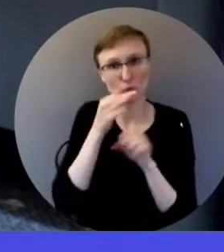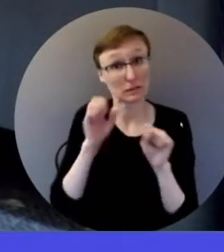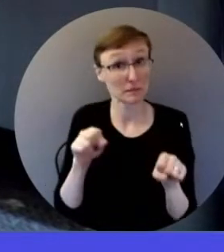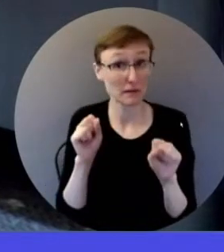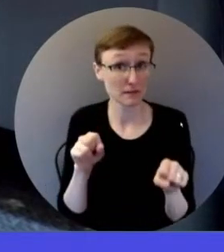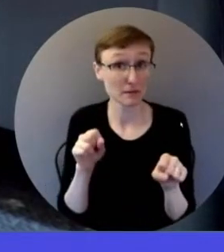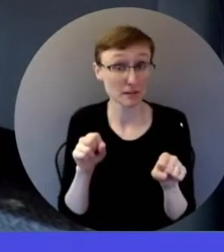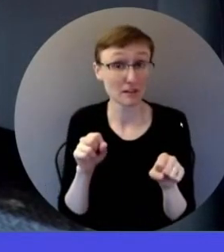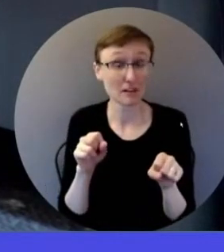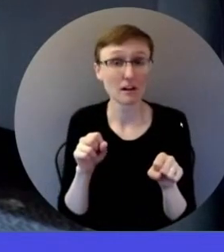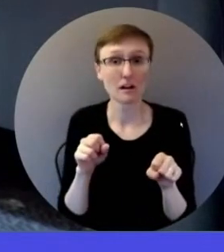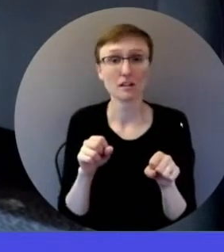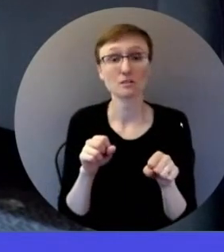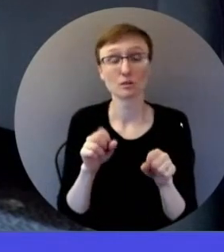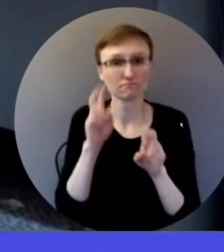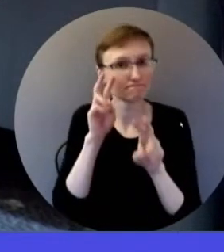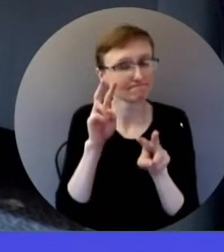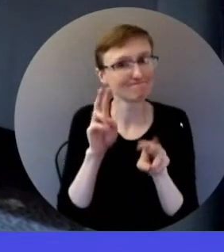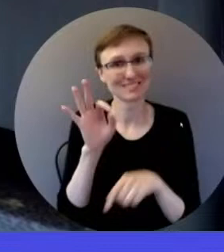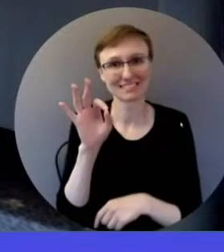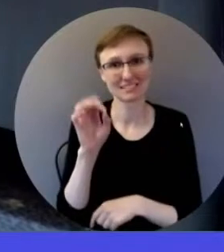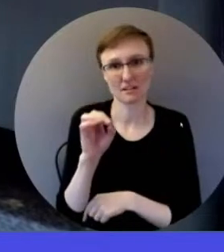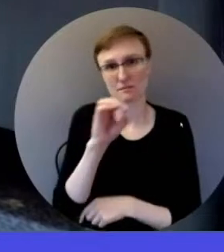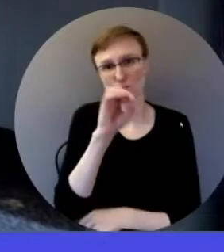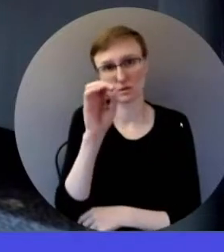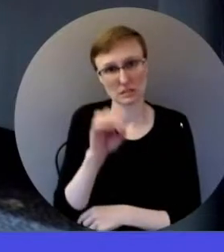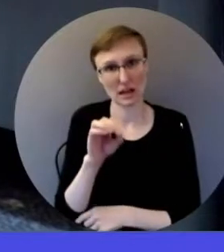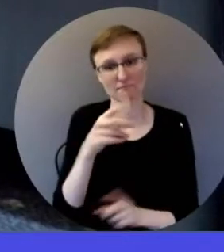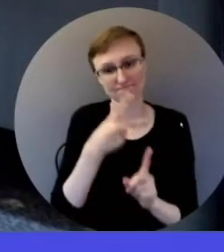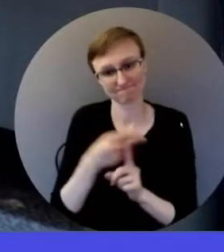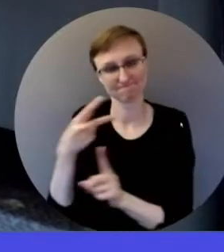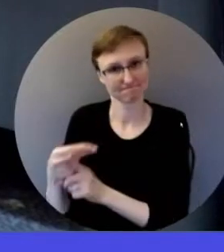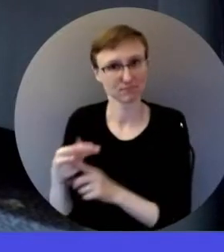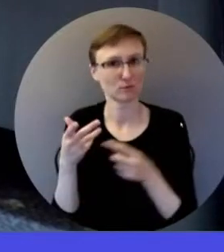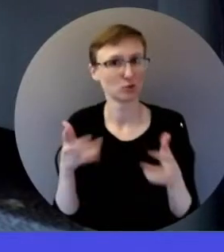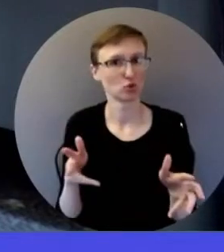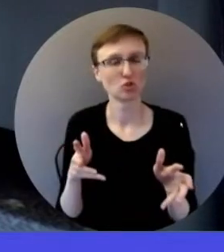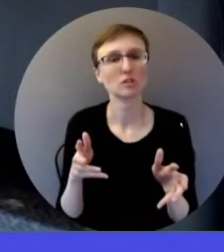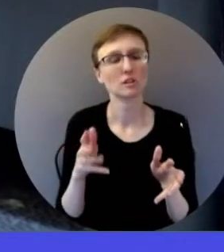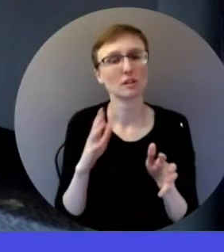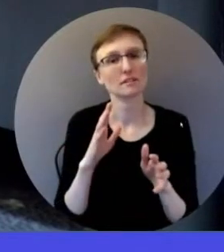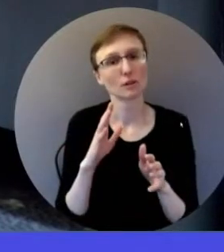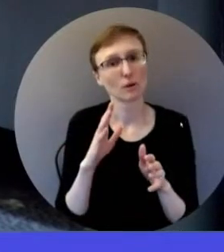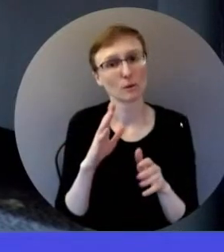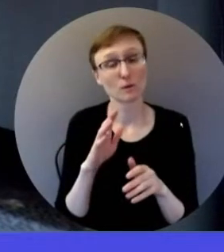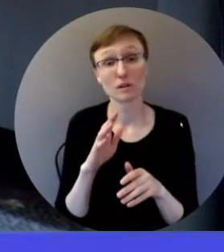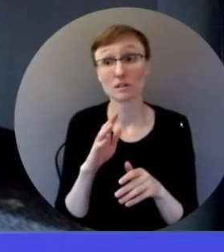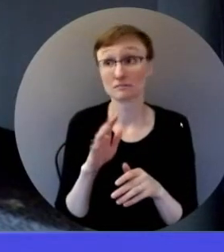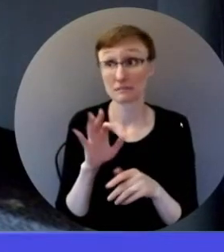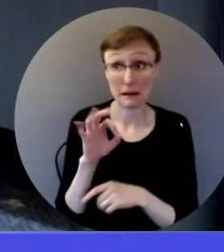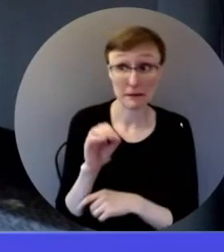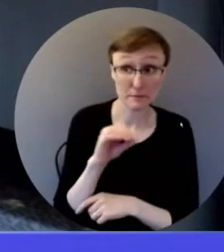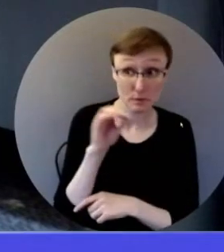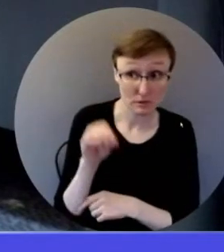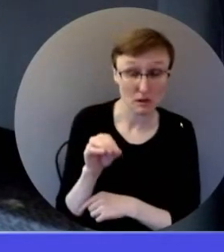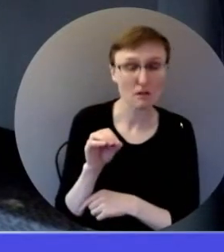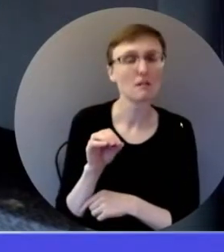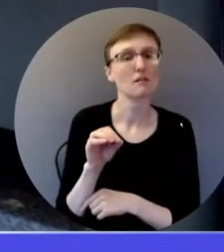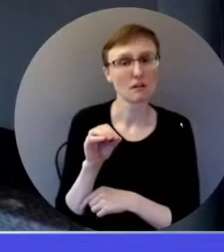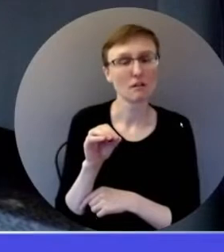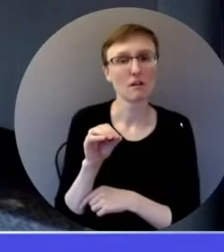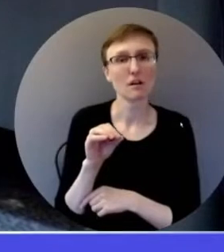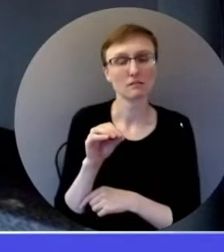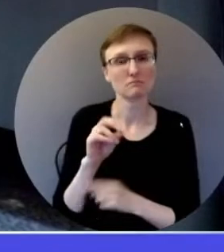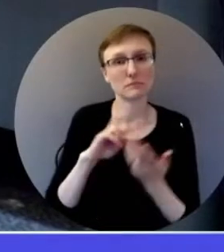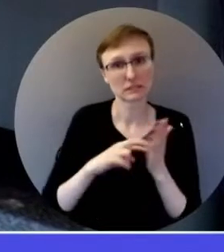those 90% targets for 2 doses for everyone, then Dr. Etches and her team can kind of start looking at what it is to